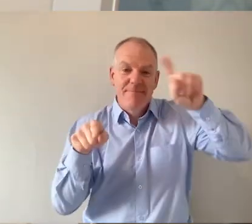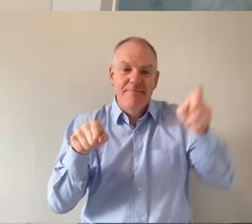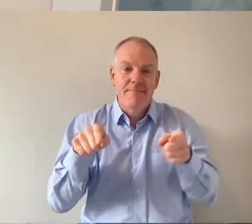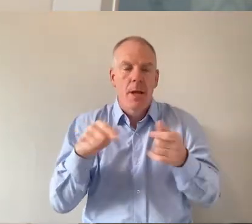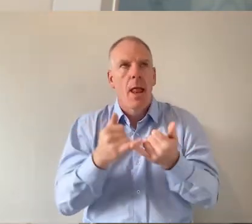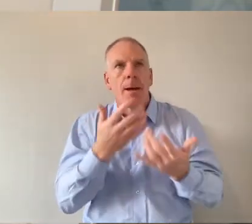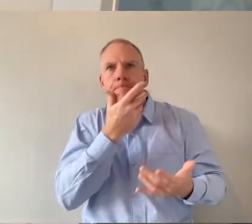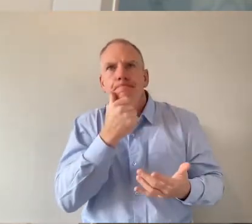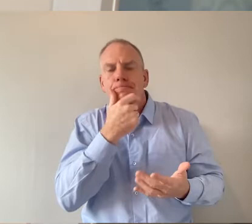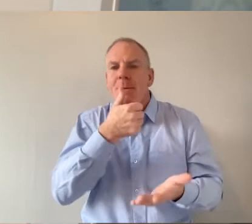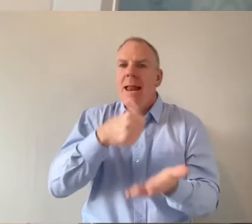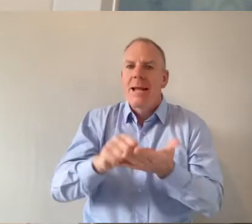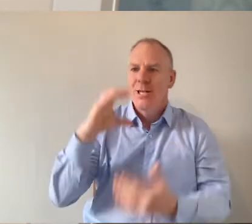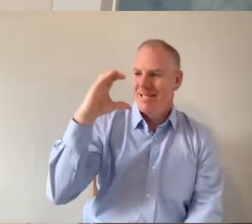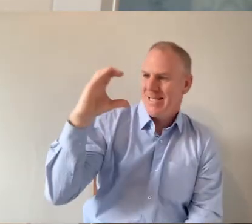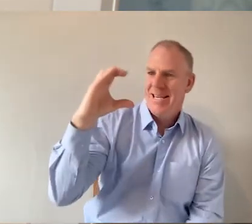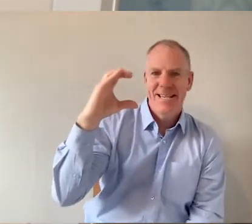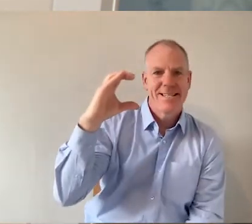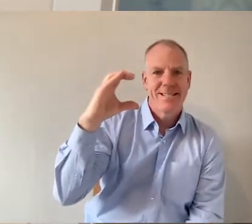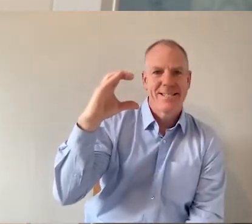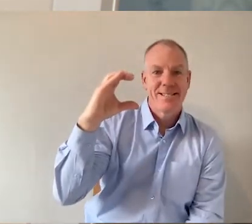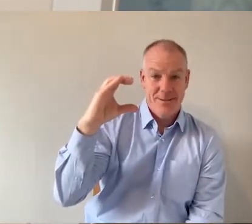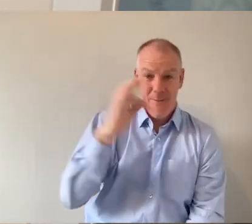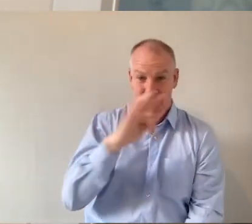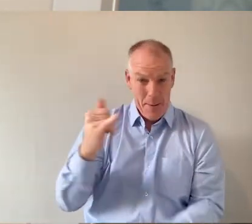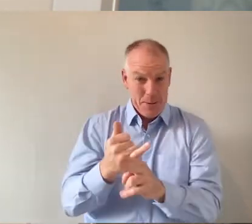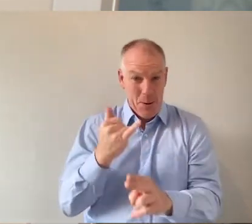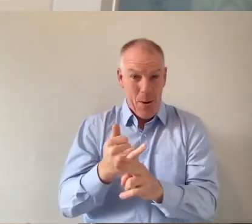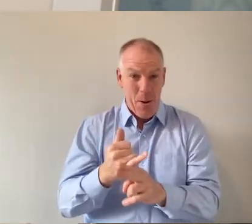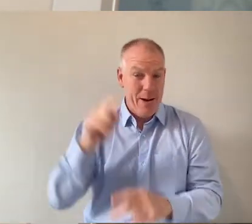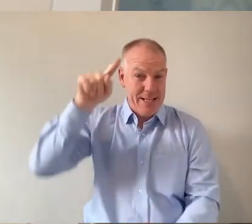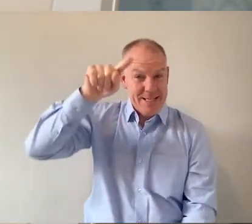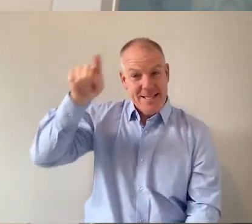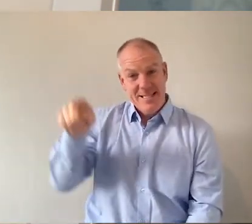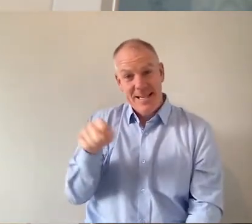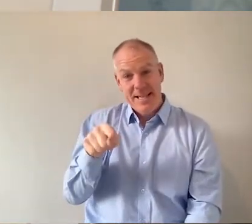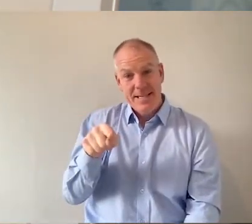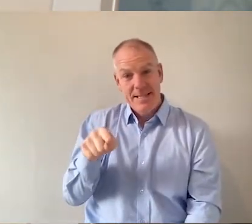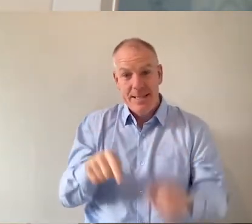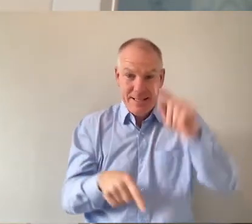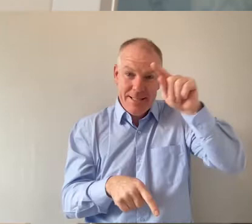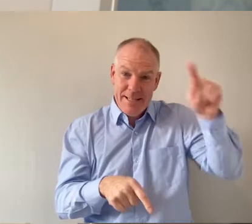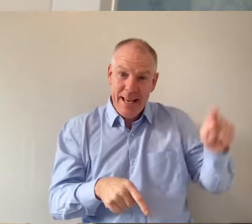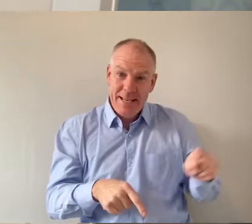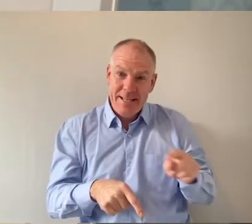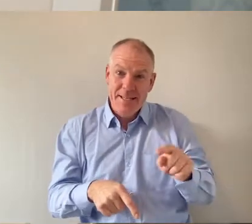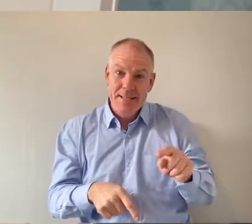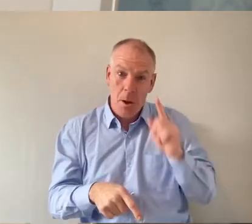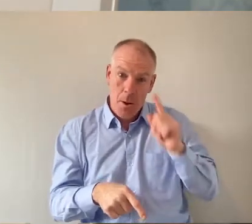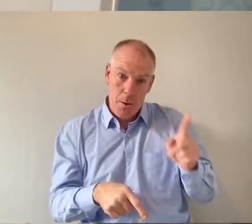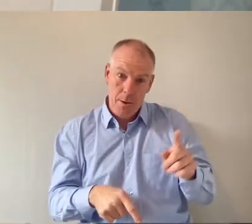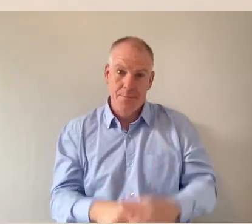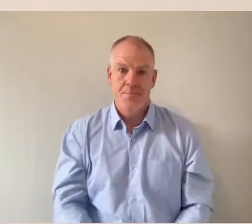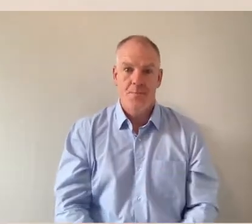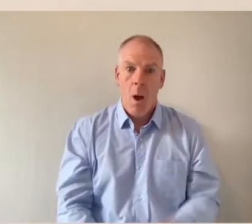a letter C shape that you'd learn in school. So a letter C shape. I'm going to do a letter C shape for this ear